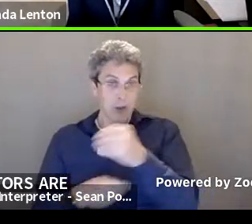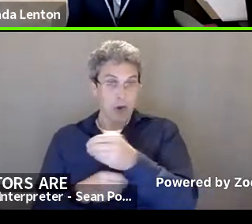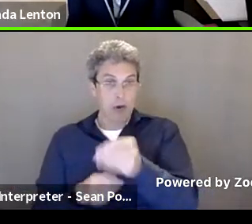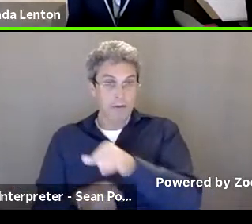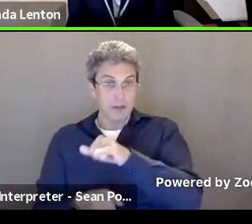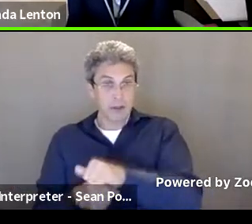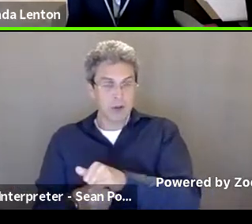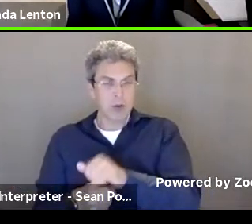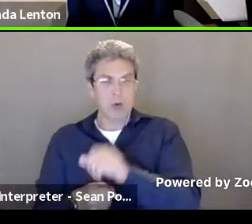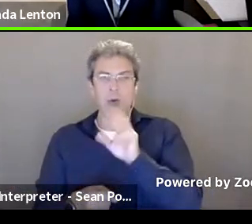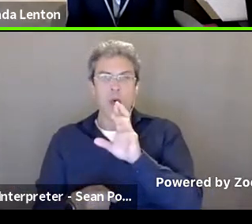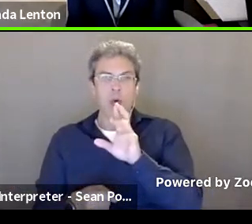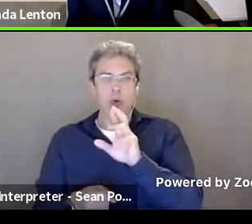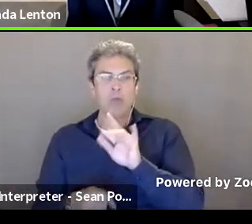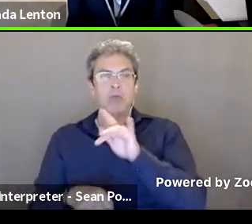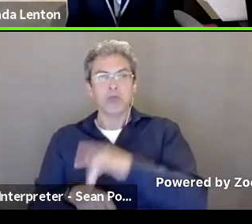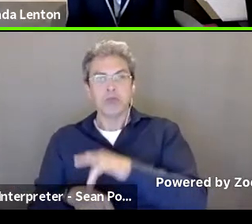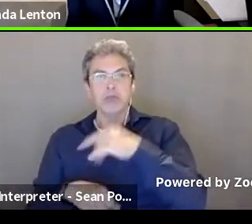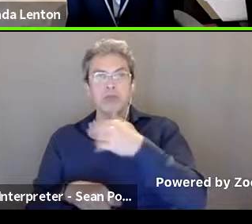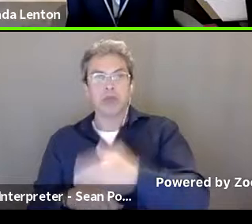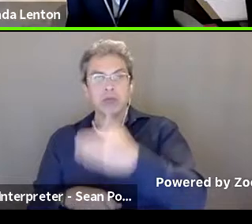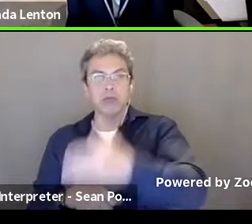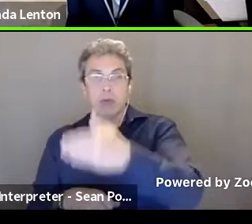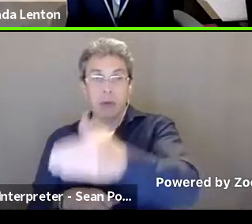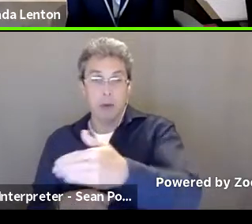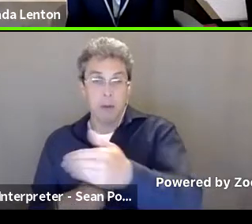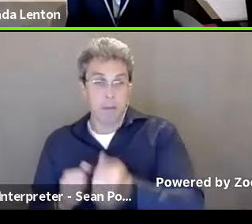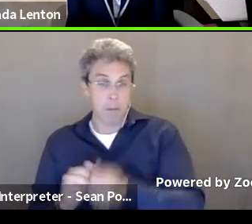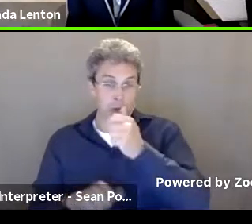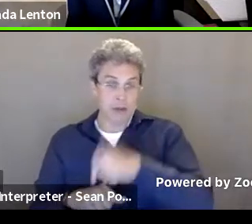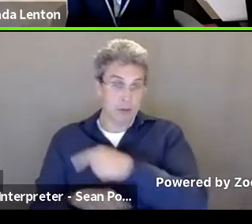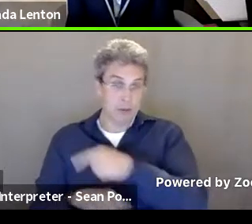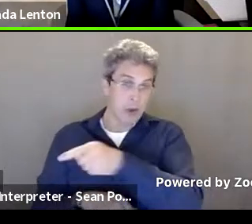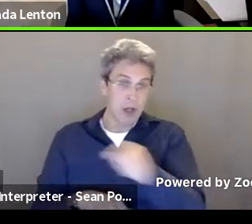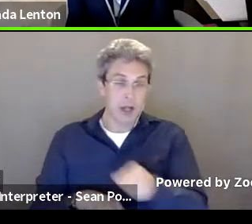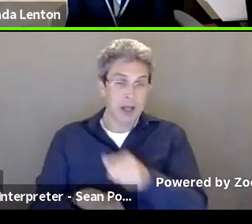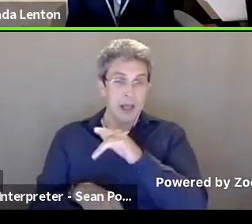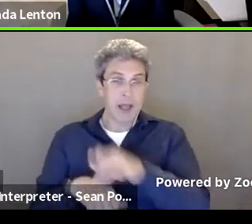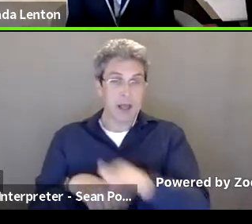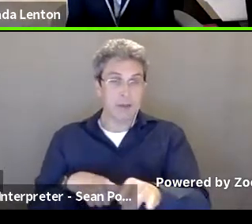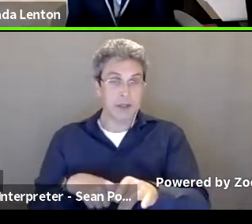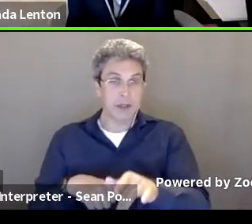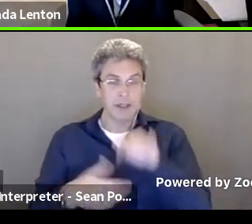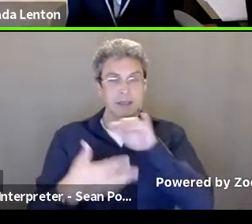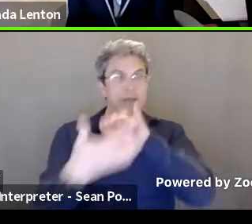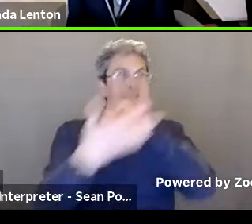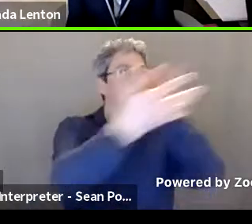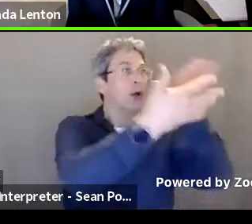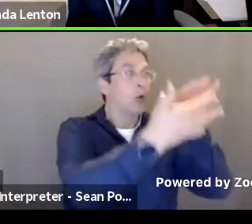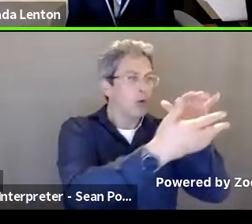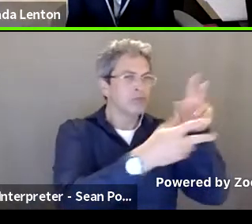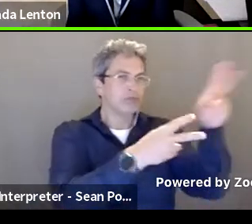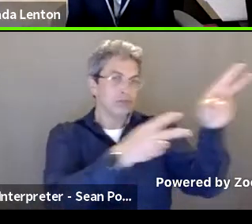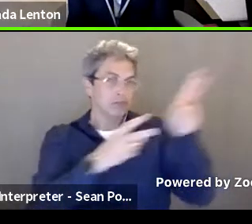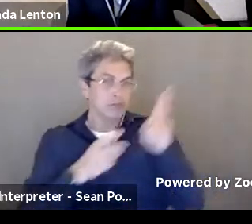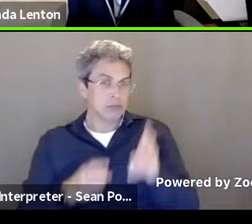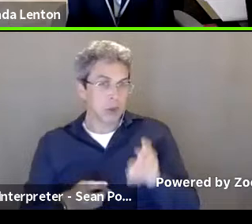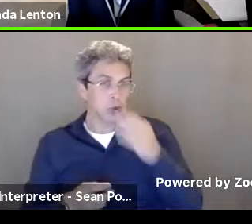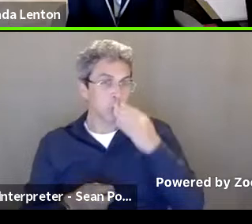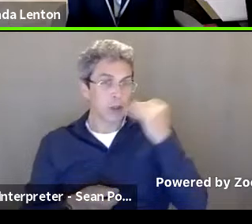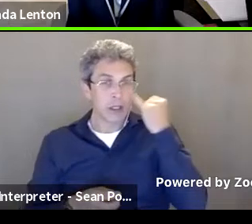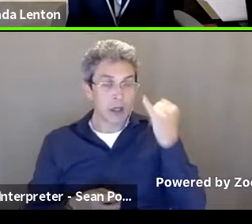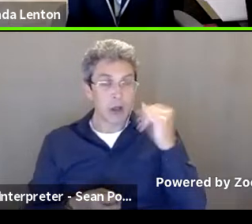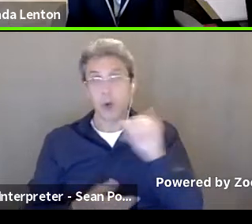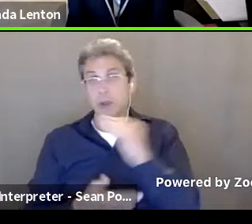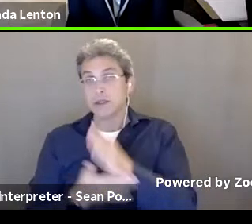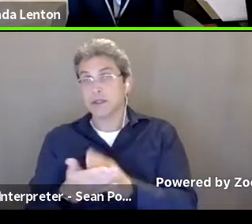which sometimes sit empty? We have to be mindful of employees who are able to work